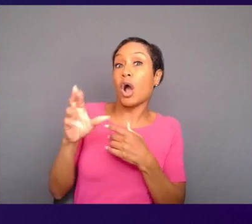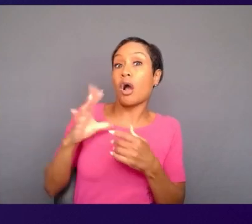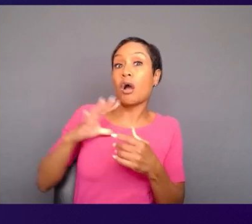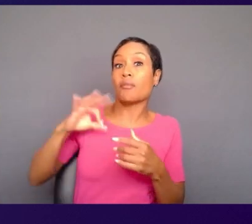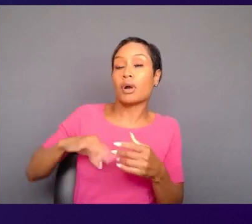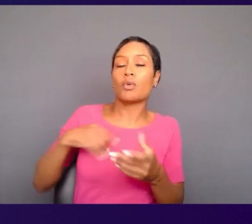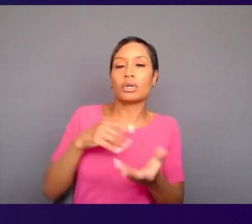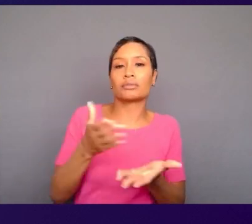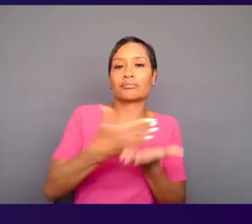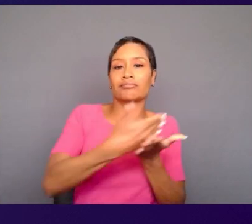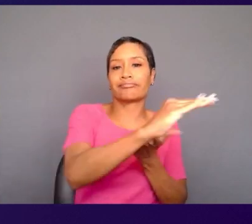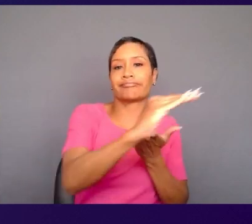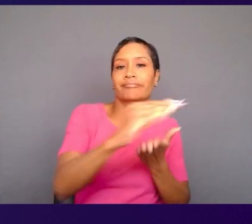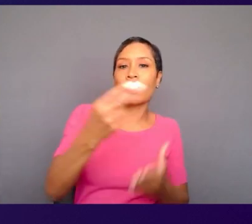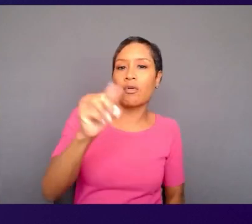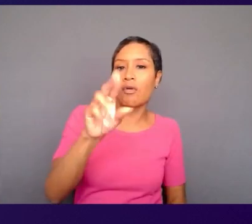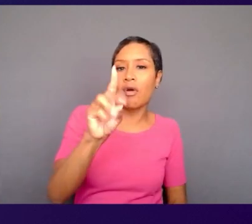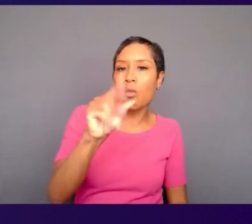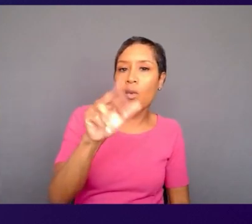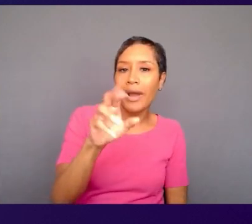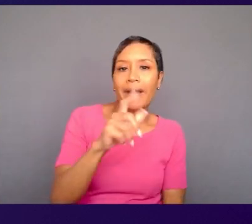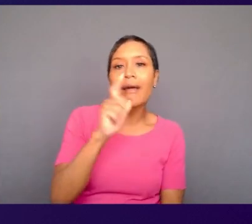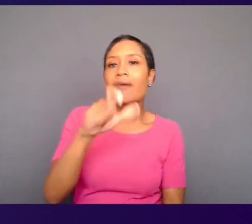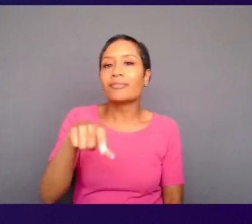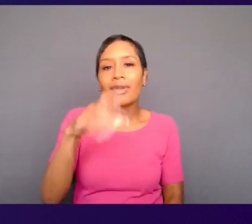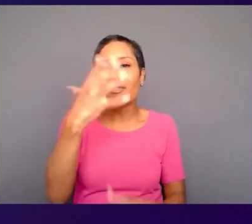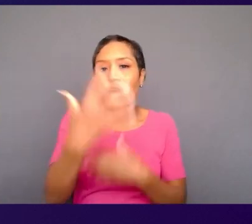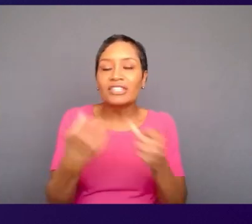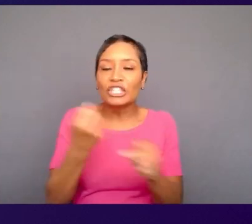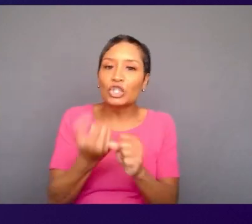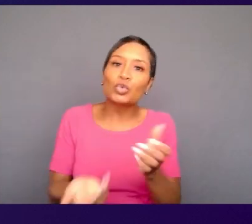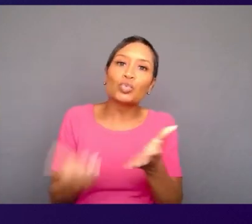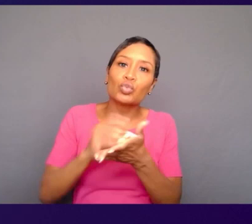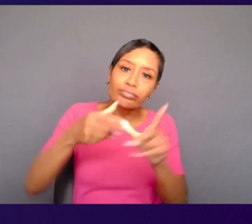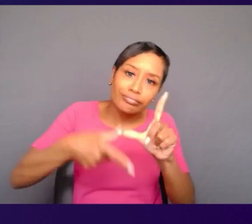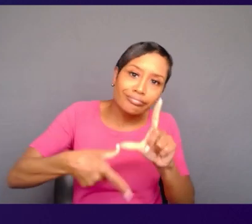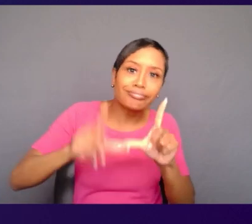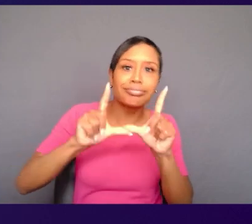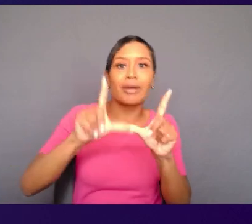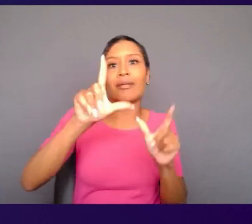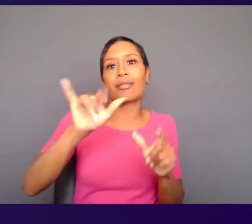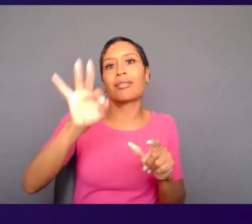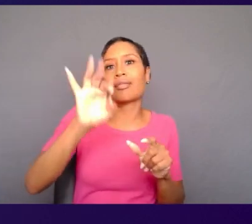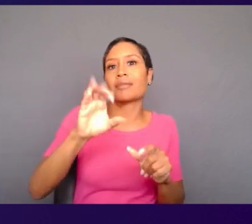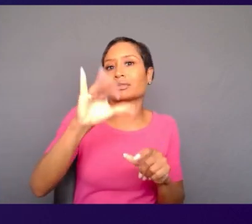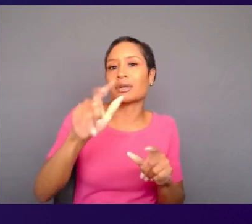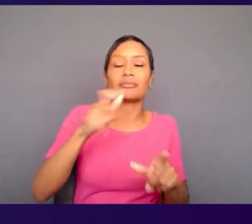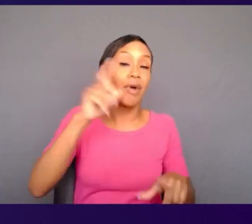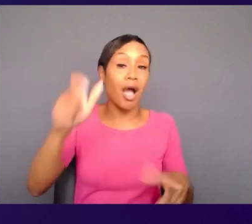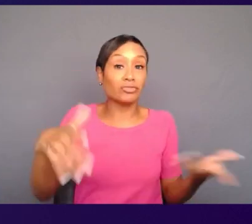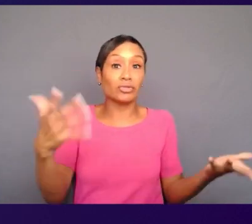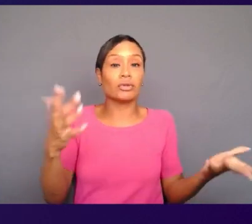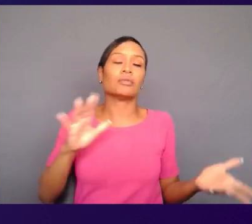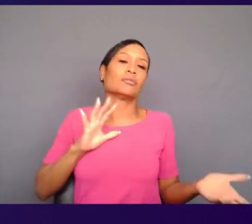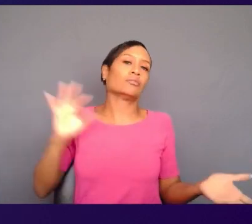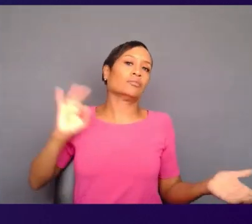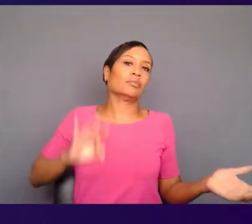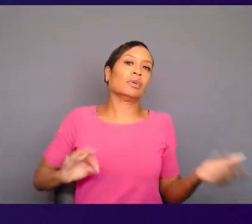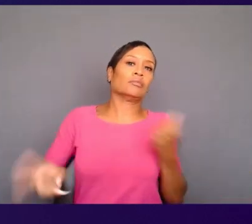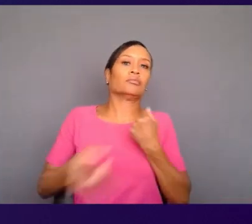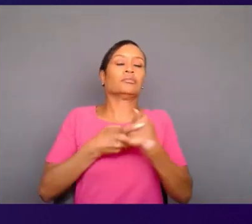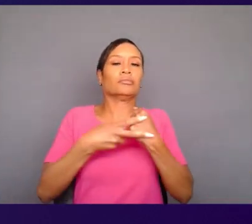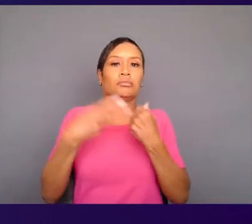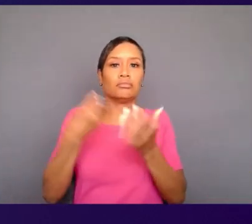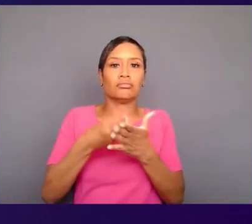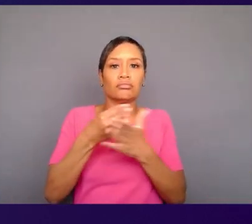hardware. We didn't have to renew for a 5-year support life cycle. Right. So that was just a big benefit for us from a cost perspective, was